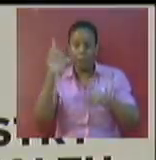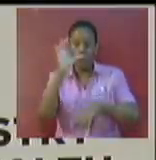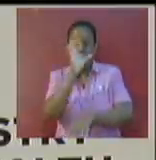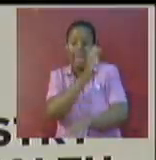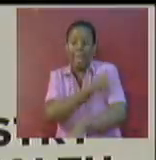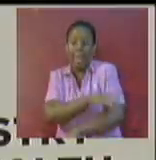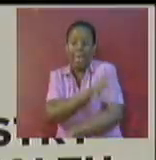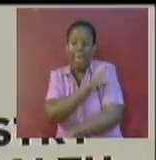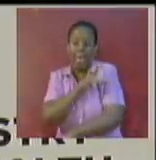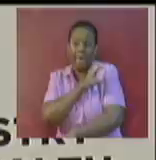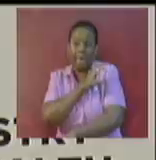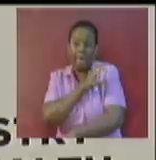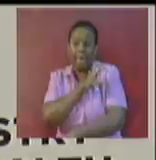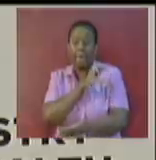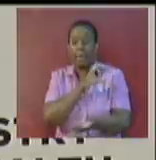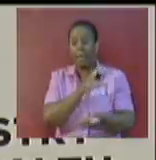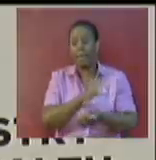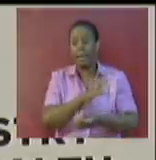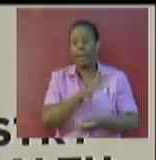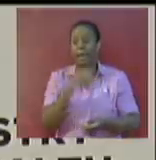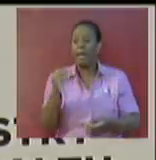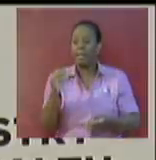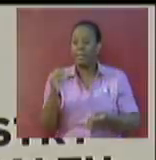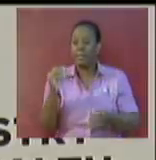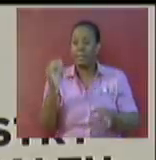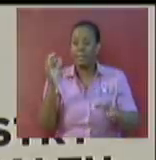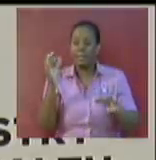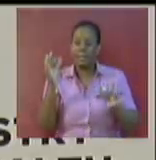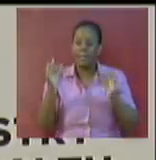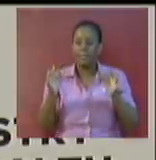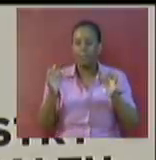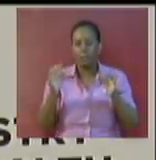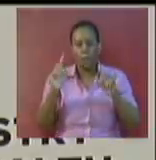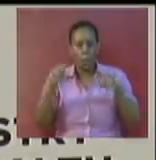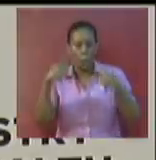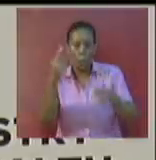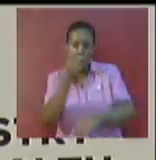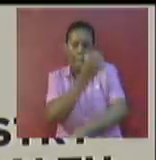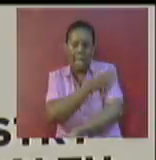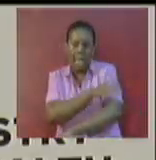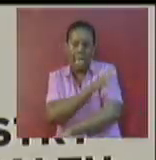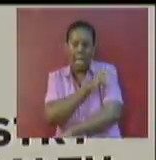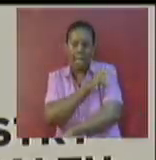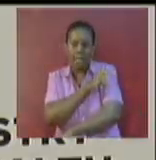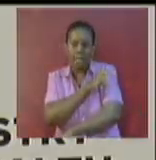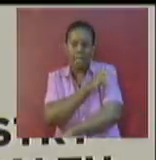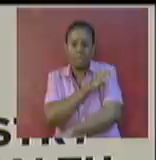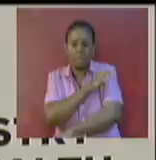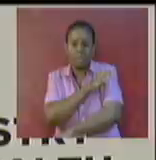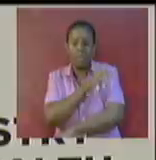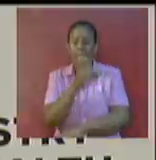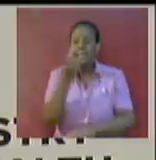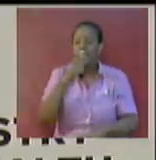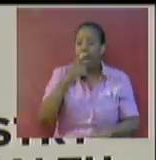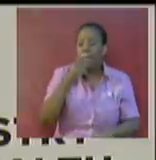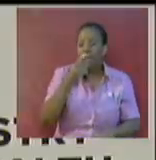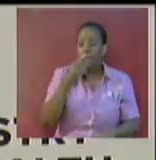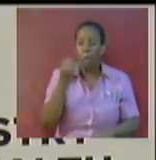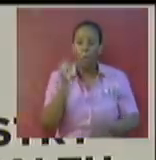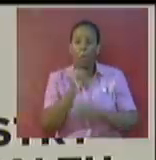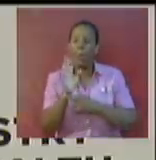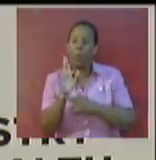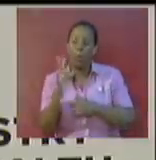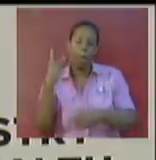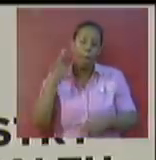attend, for example, your diabetes clinic or your hypertension clinic. And thirdly, we are looking at the possibility, if you have walk-ins, you will